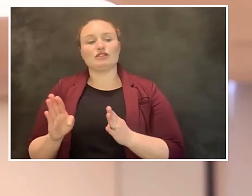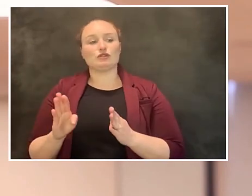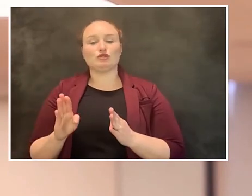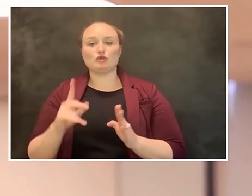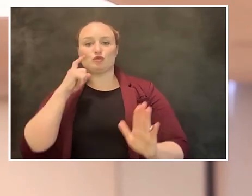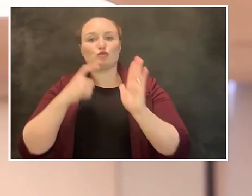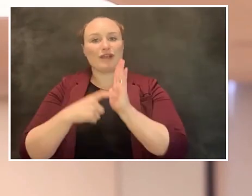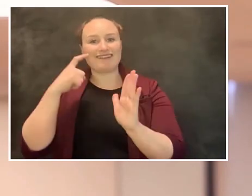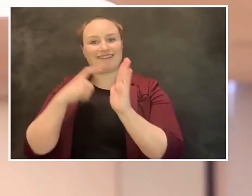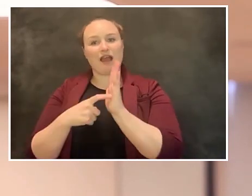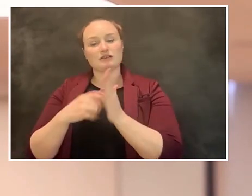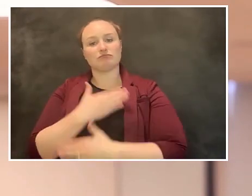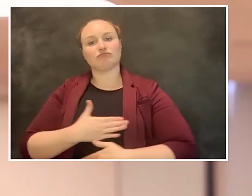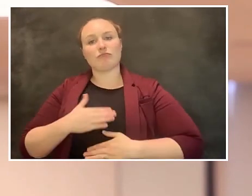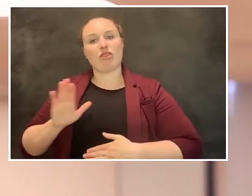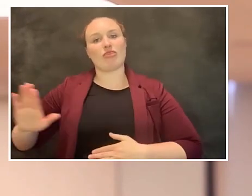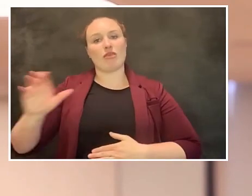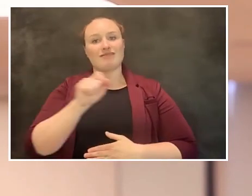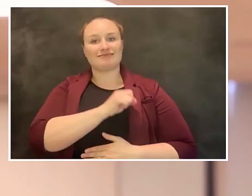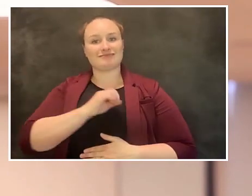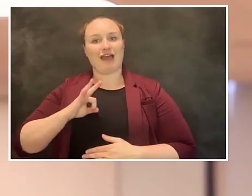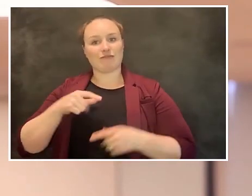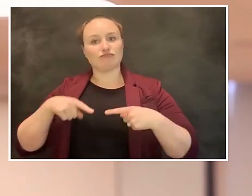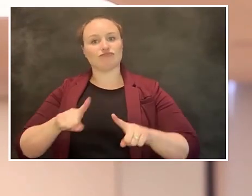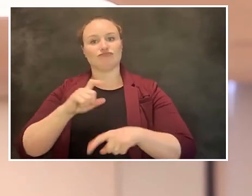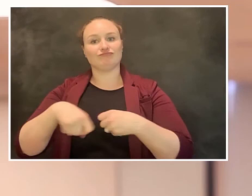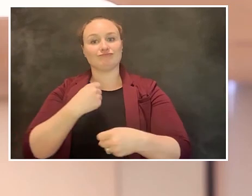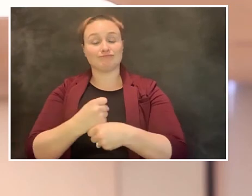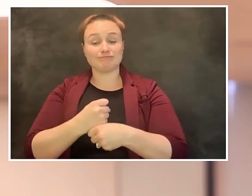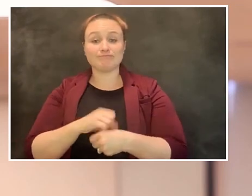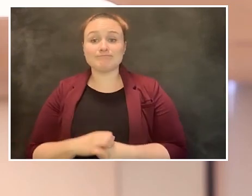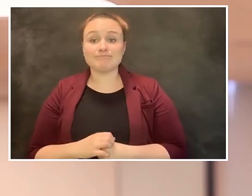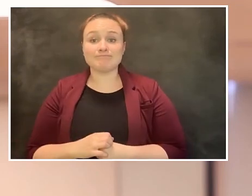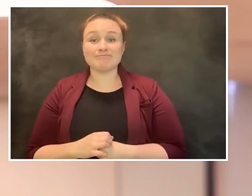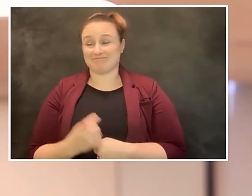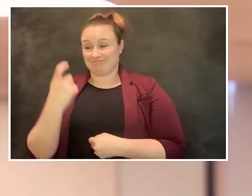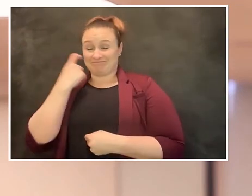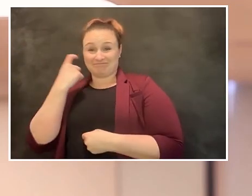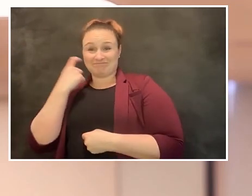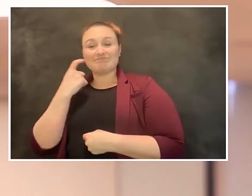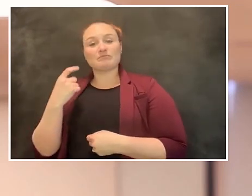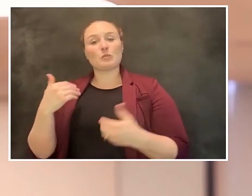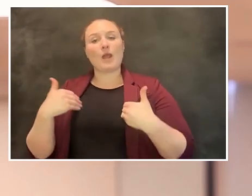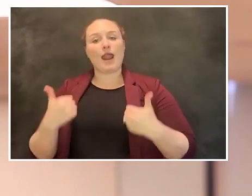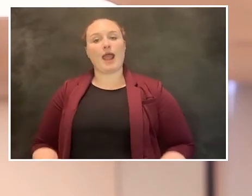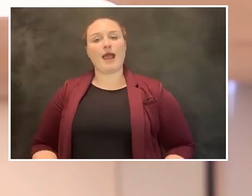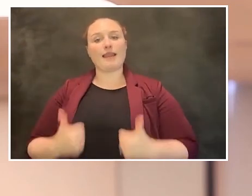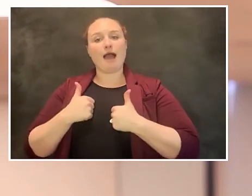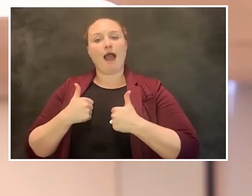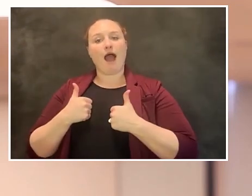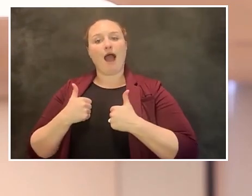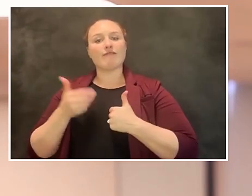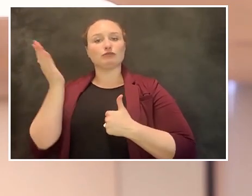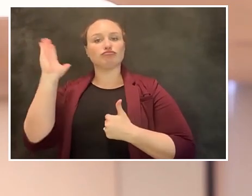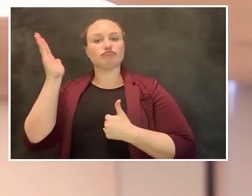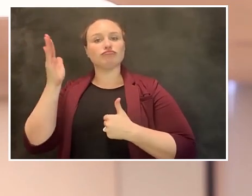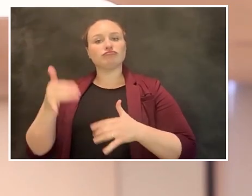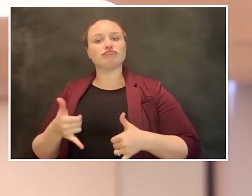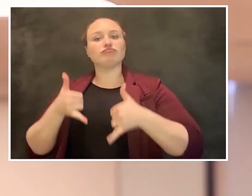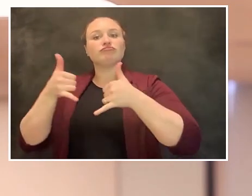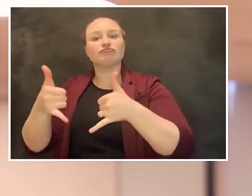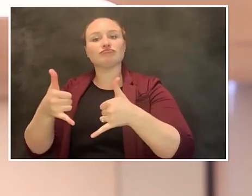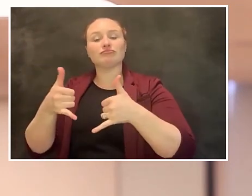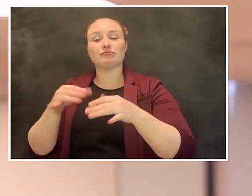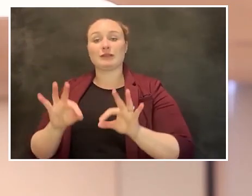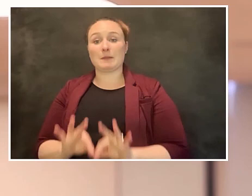appreciate their staff year-round. This past year, we were able to include live presentations of awardees at important